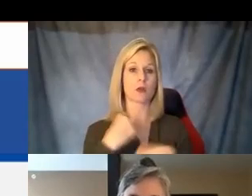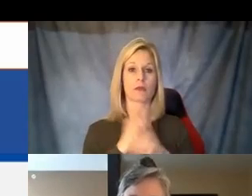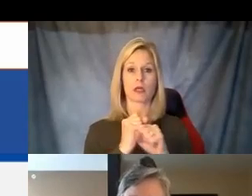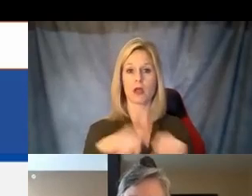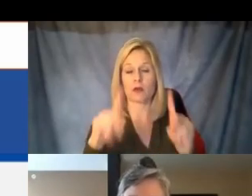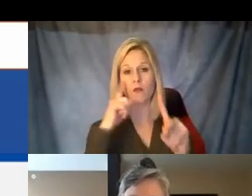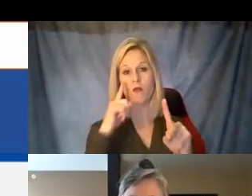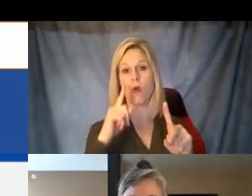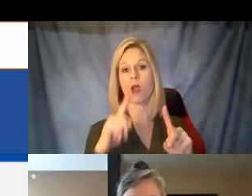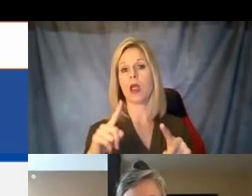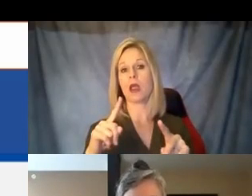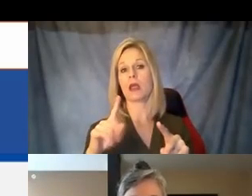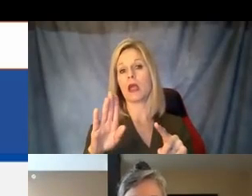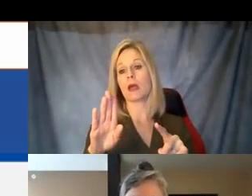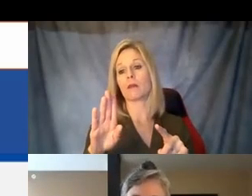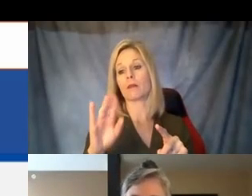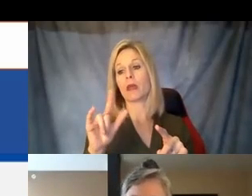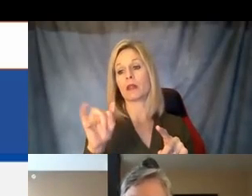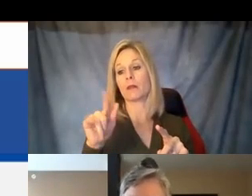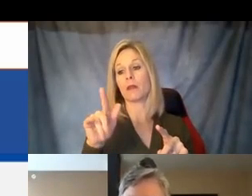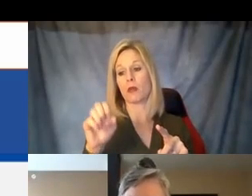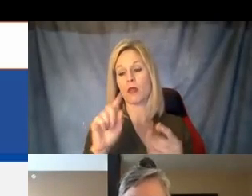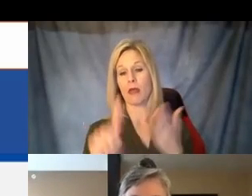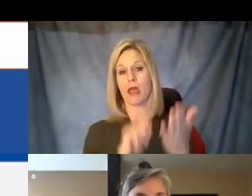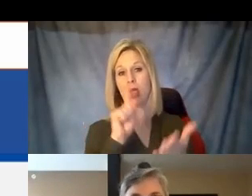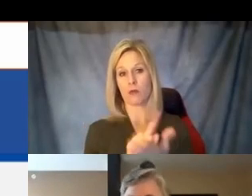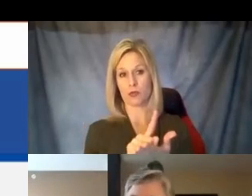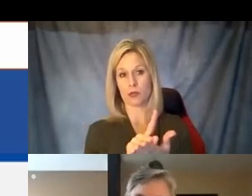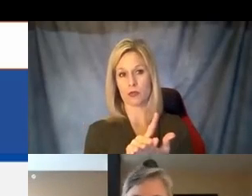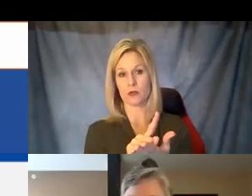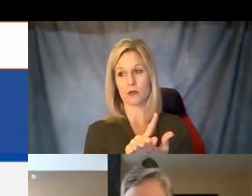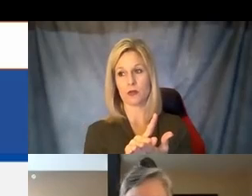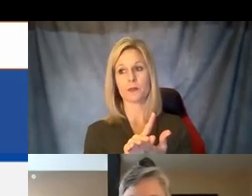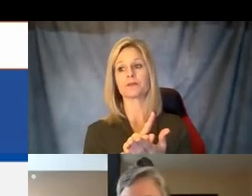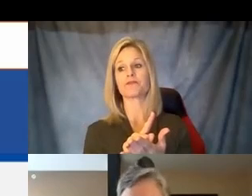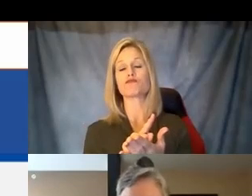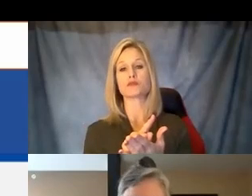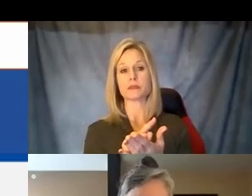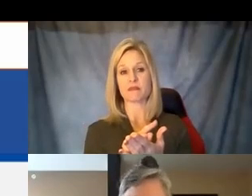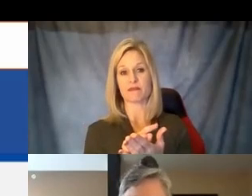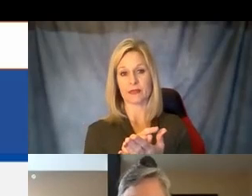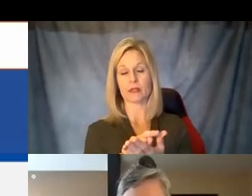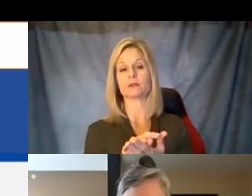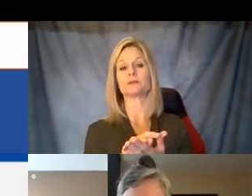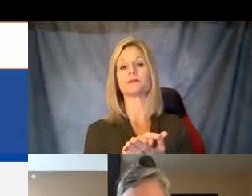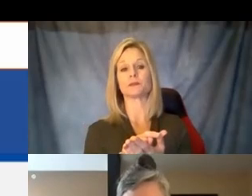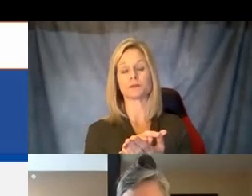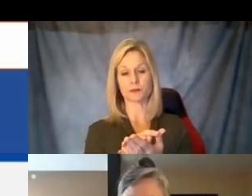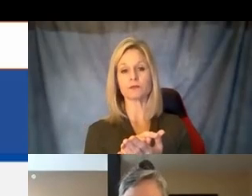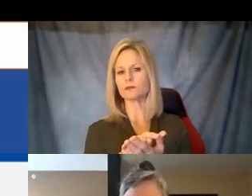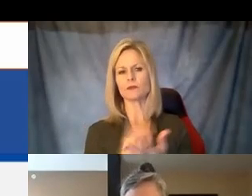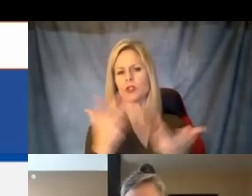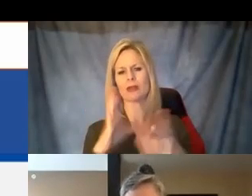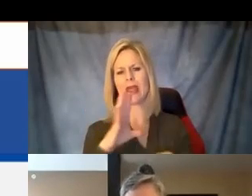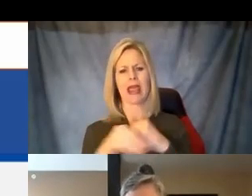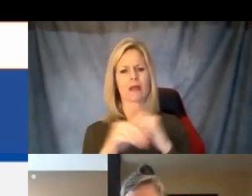billable hours. So you're not bringing something into your structure that says, now my staff have another job on top of everything that they're doing. So